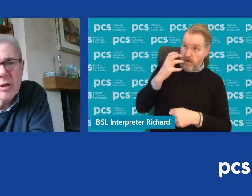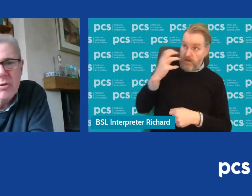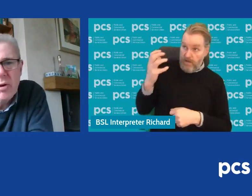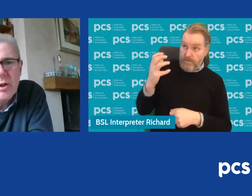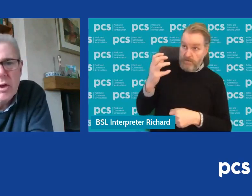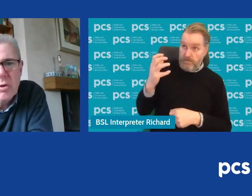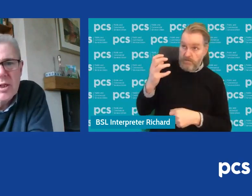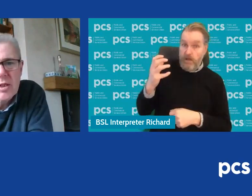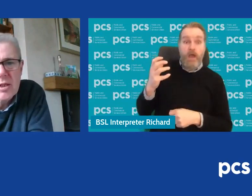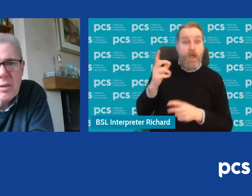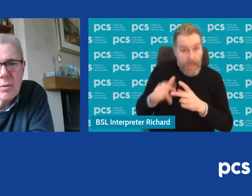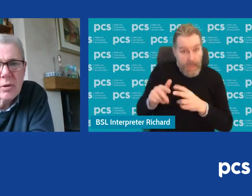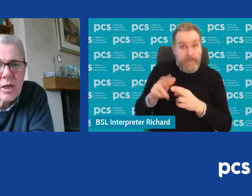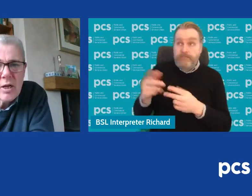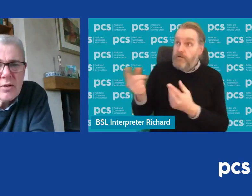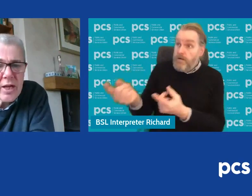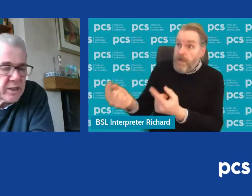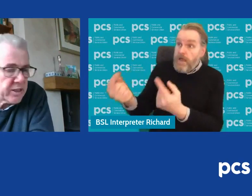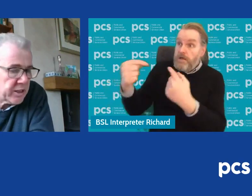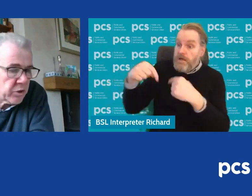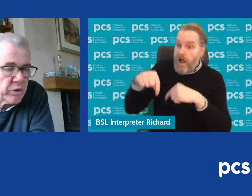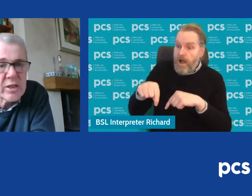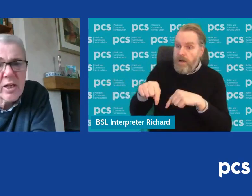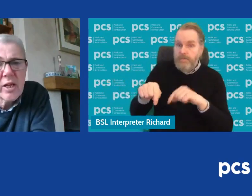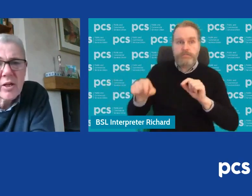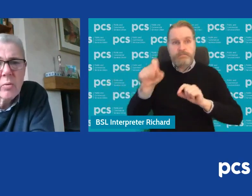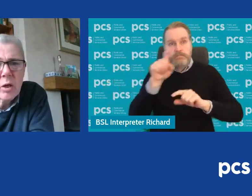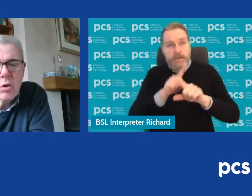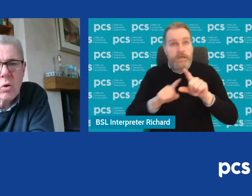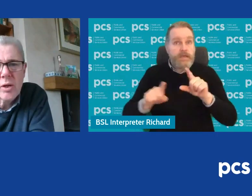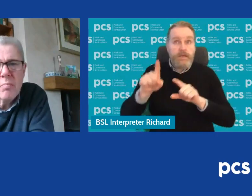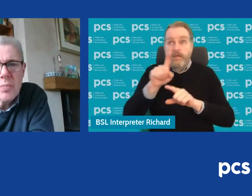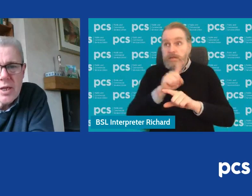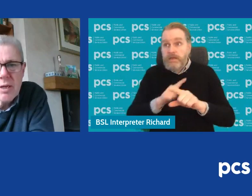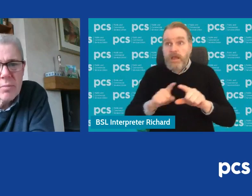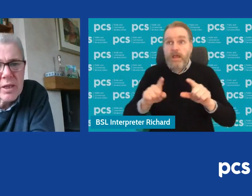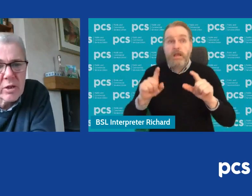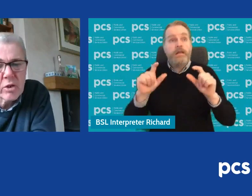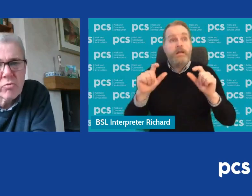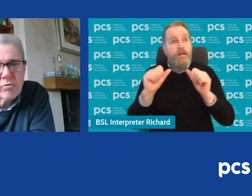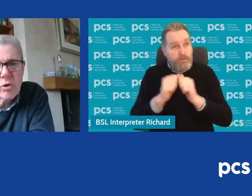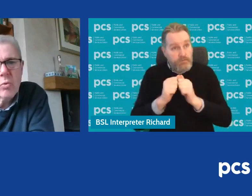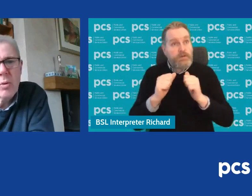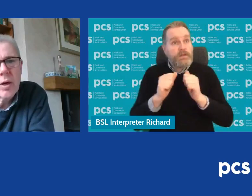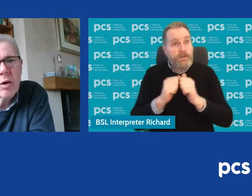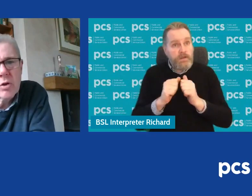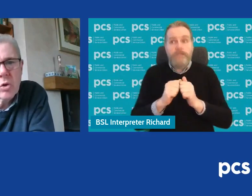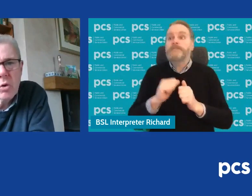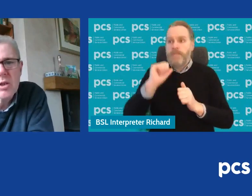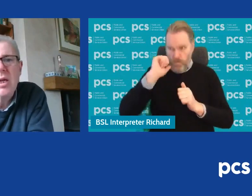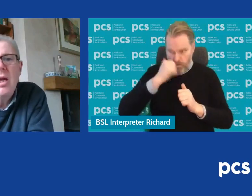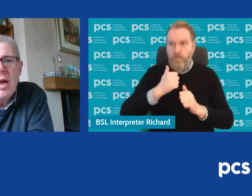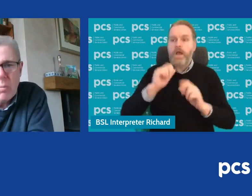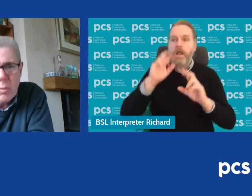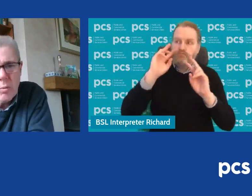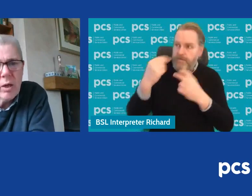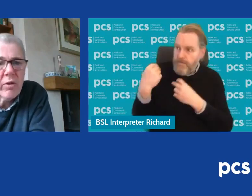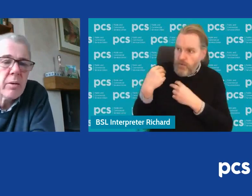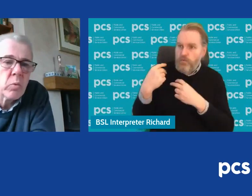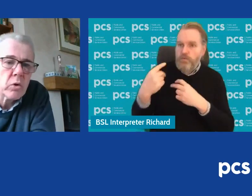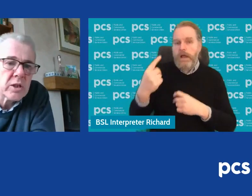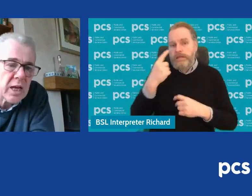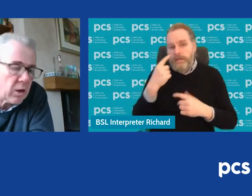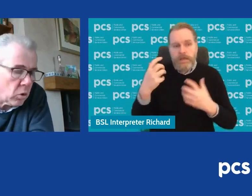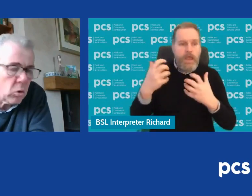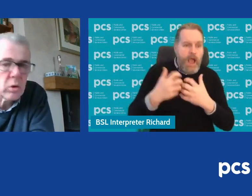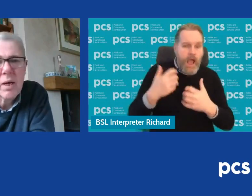get the government around the negotiating table, the NEC has agreed today that it will call an immediate meeting to review where we are in talks, and we will